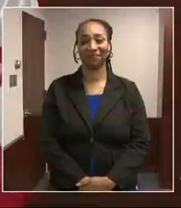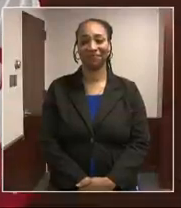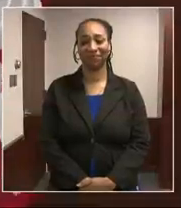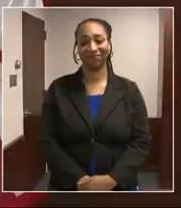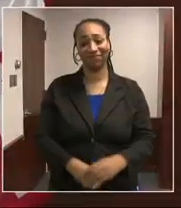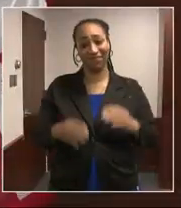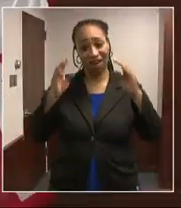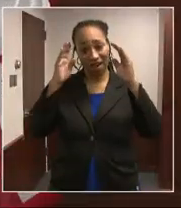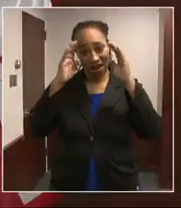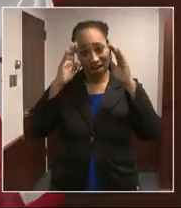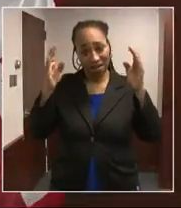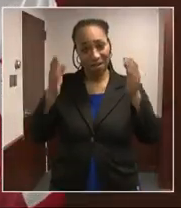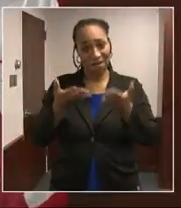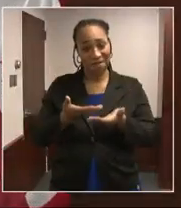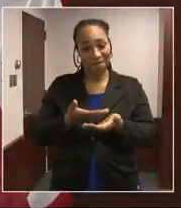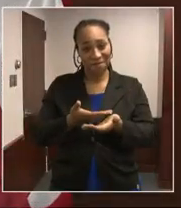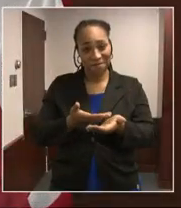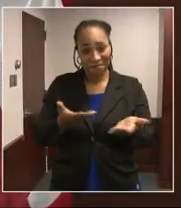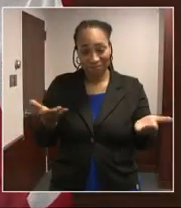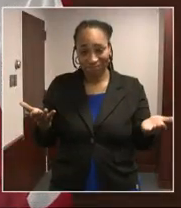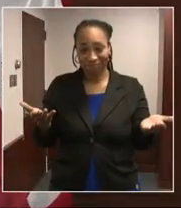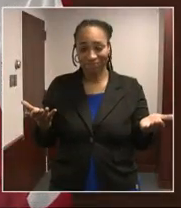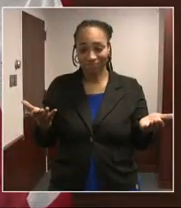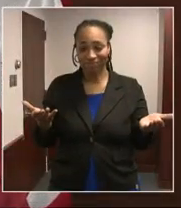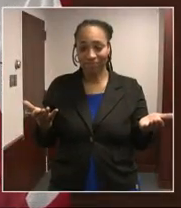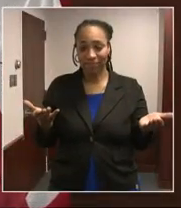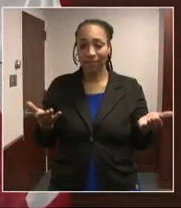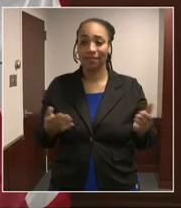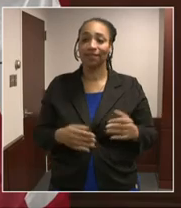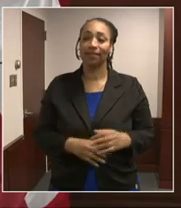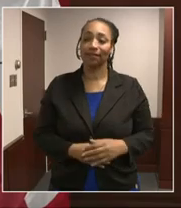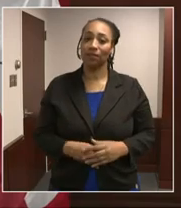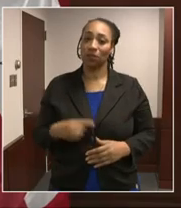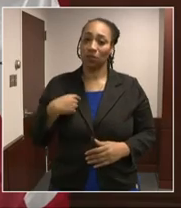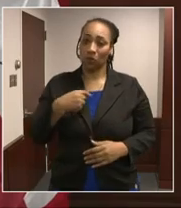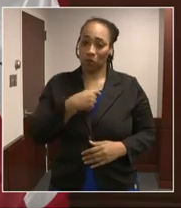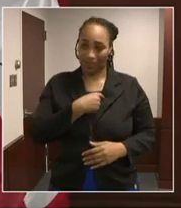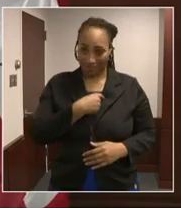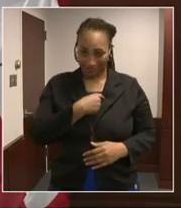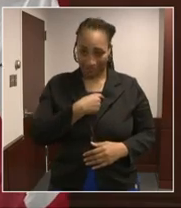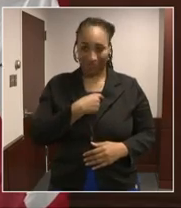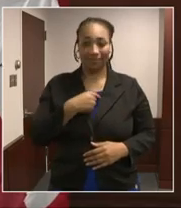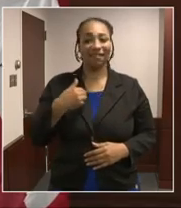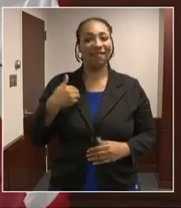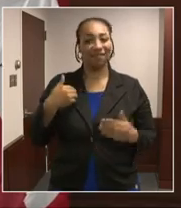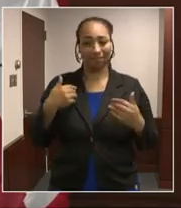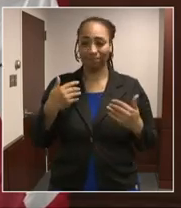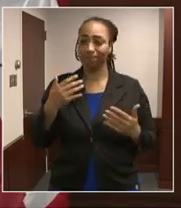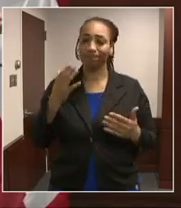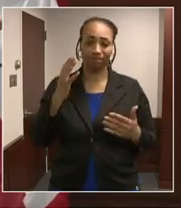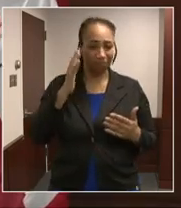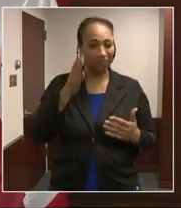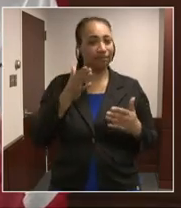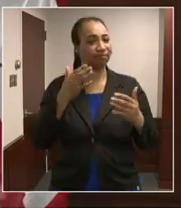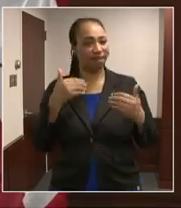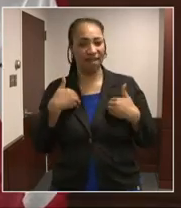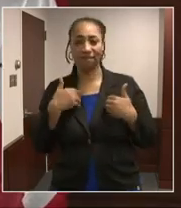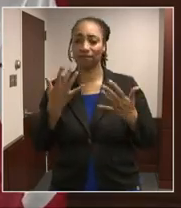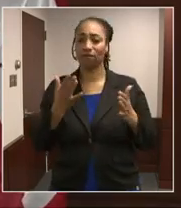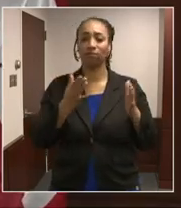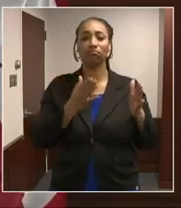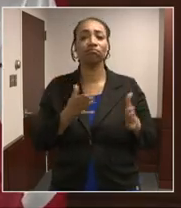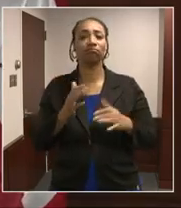all. We're going to do this in a little bit of a reverse order than we normally do, since you're all